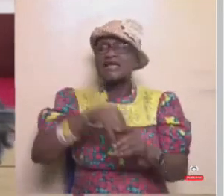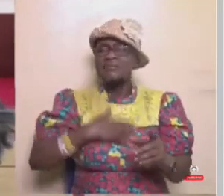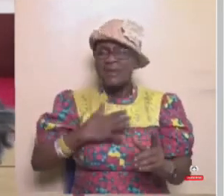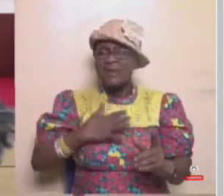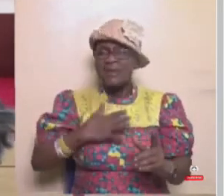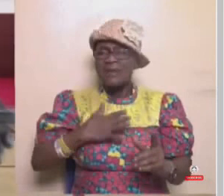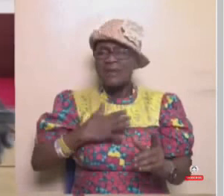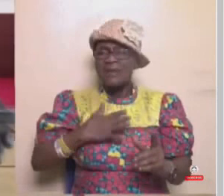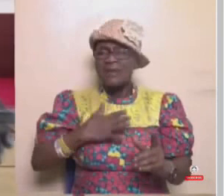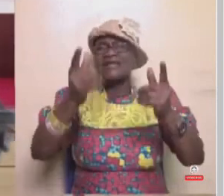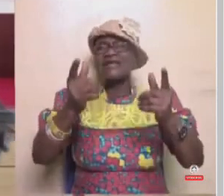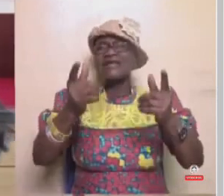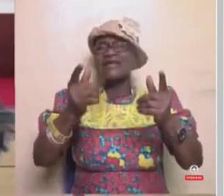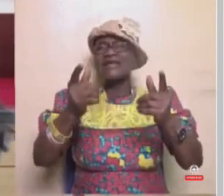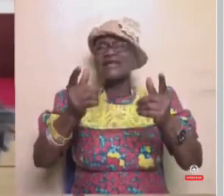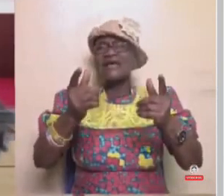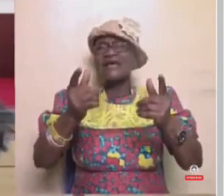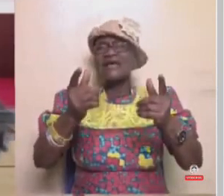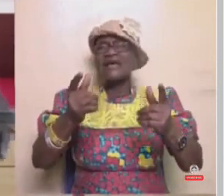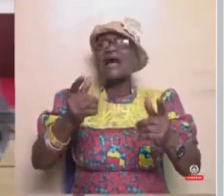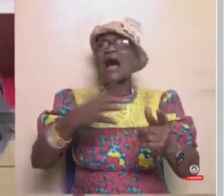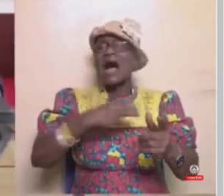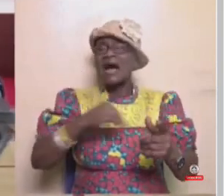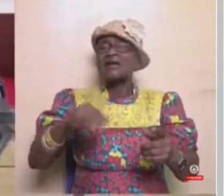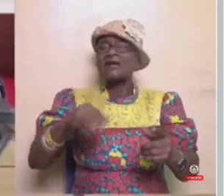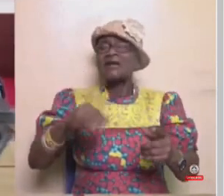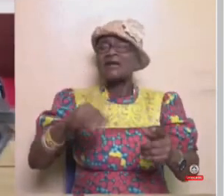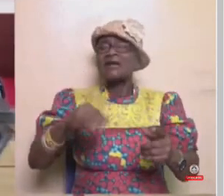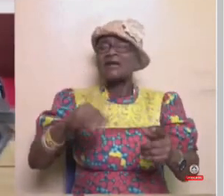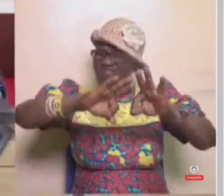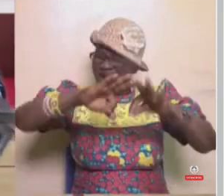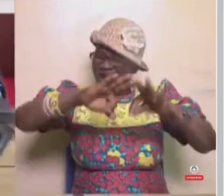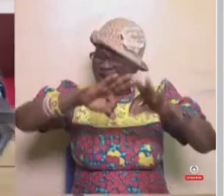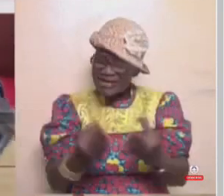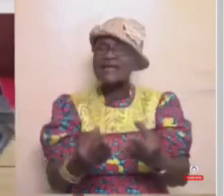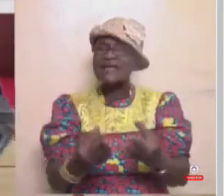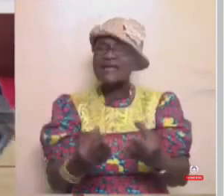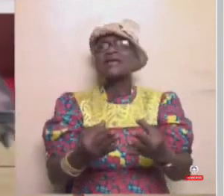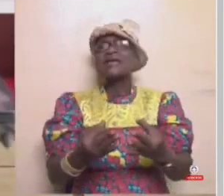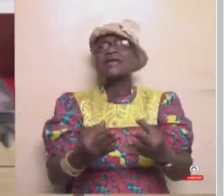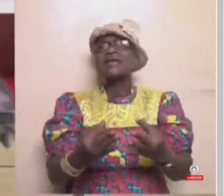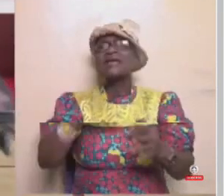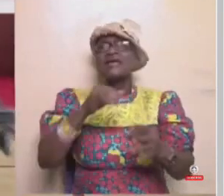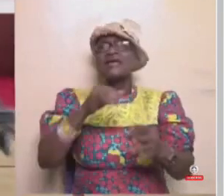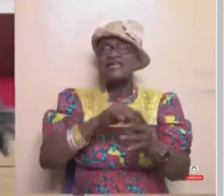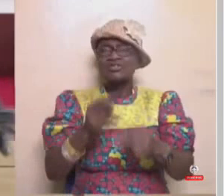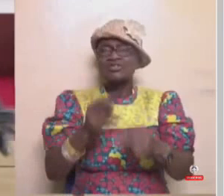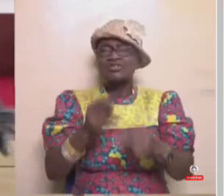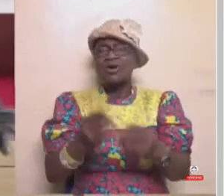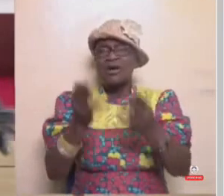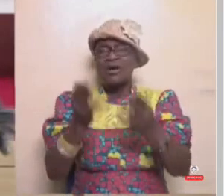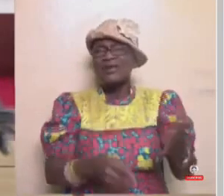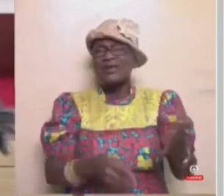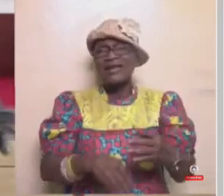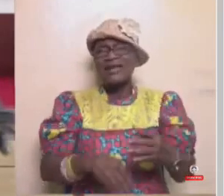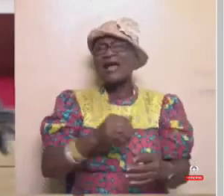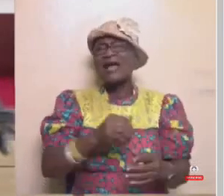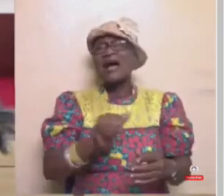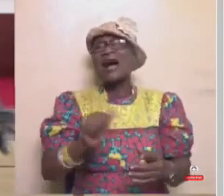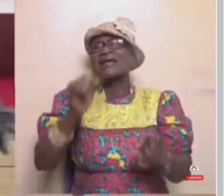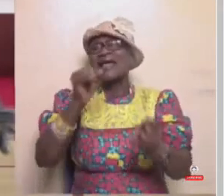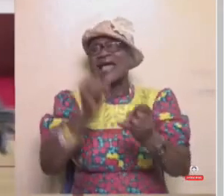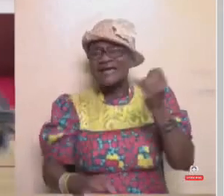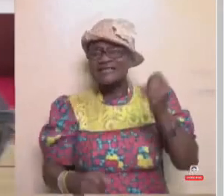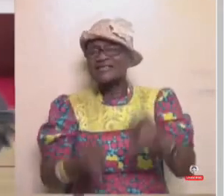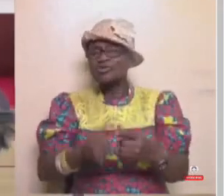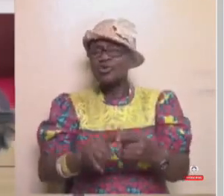bring an end to every attack against my family in the name of Jesus. Bring an end to every